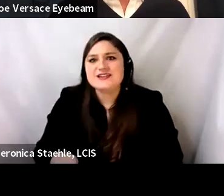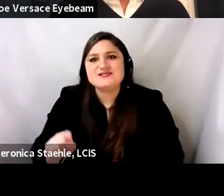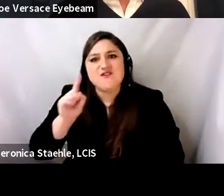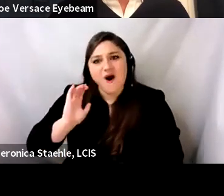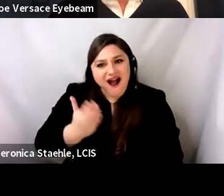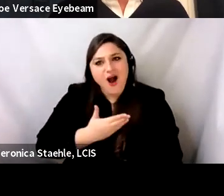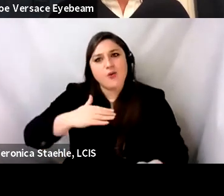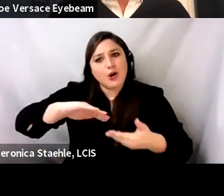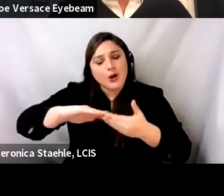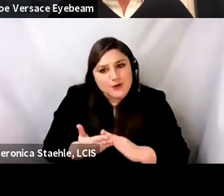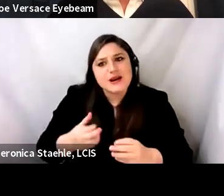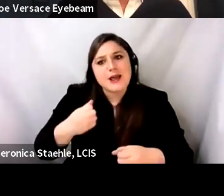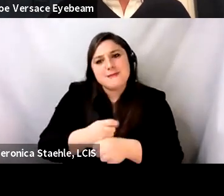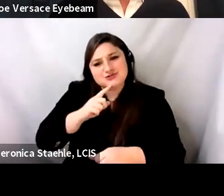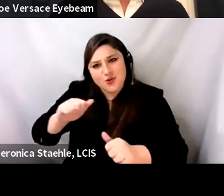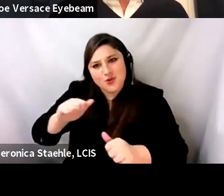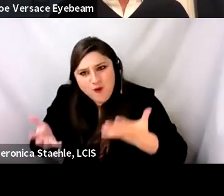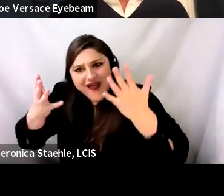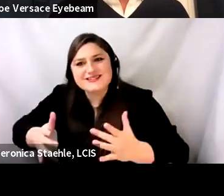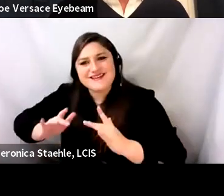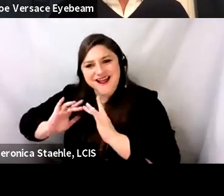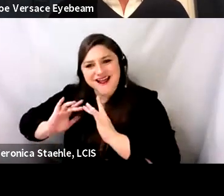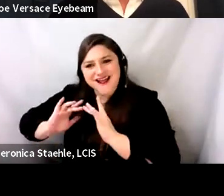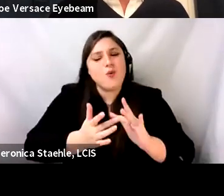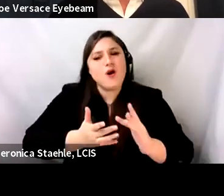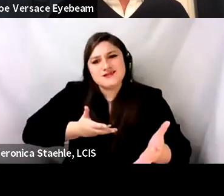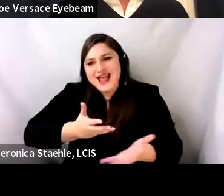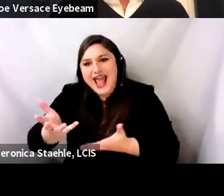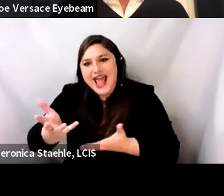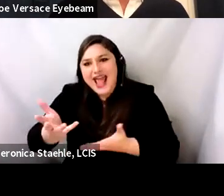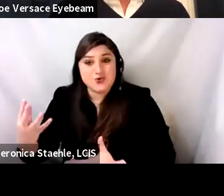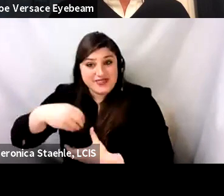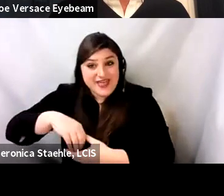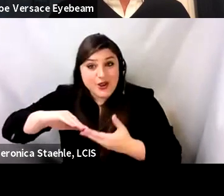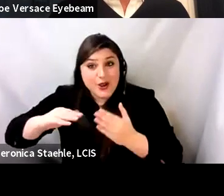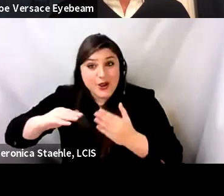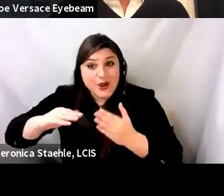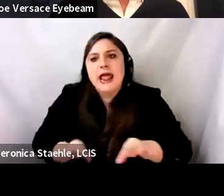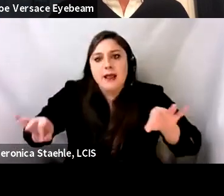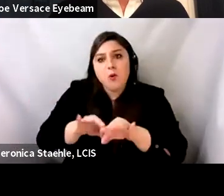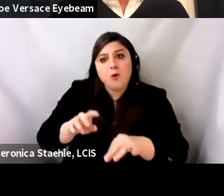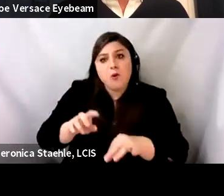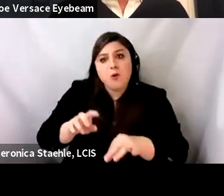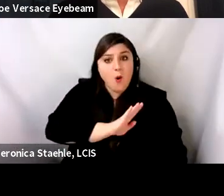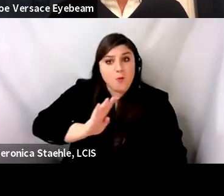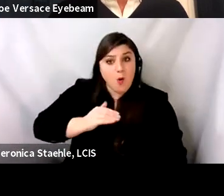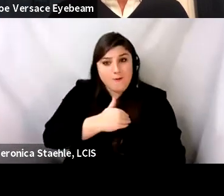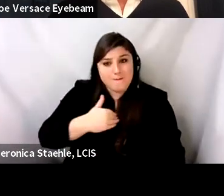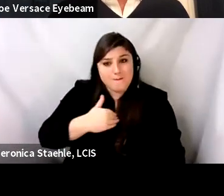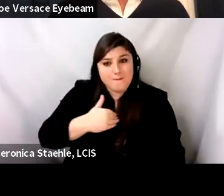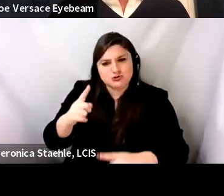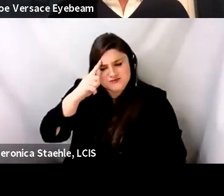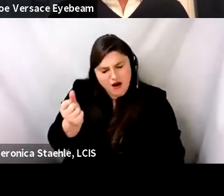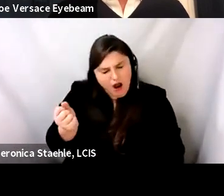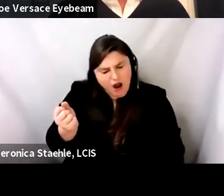and space available for civic engagement, is to understand the real serious responsibility it means